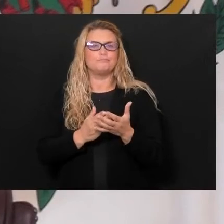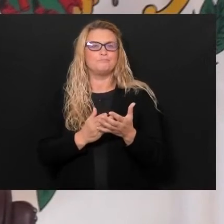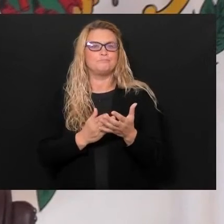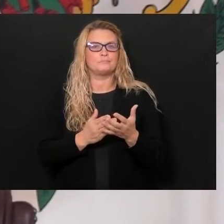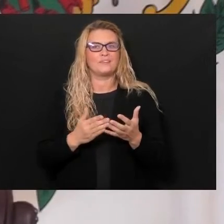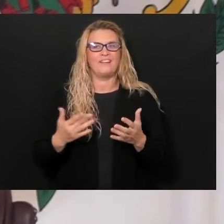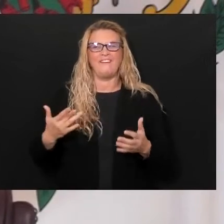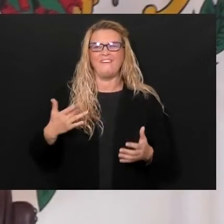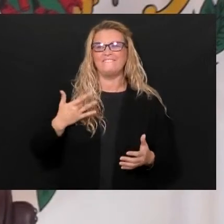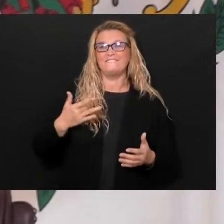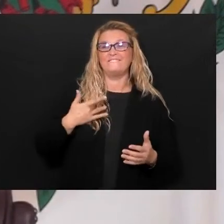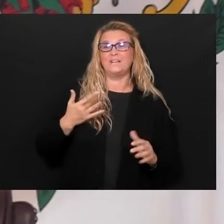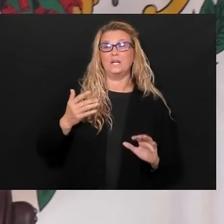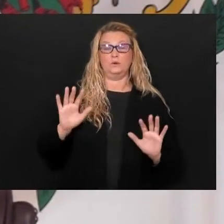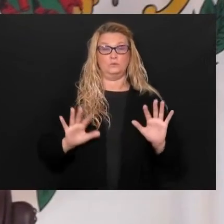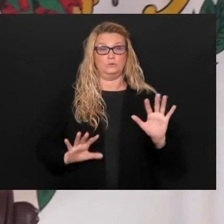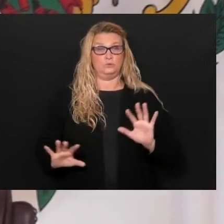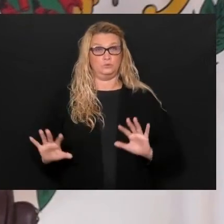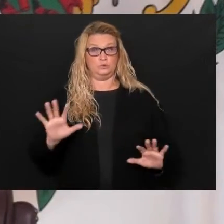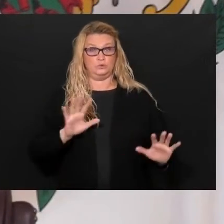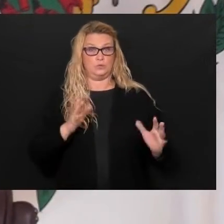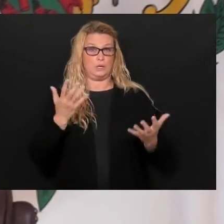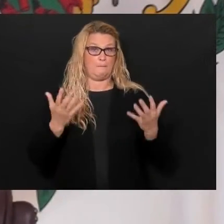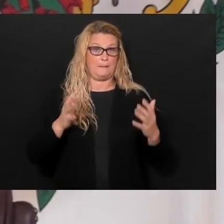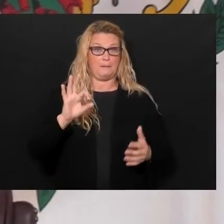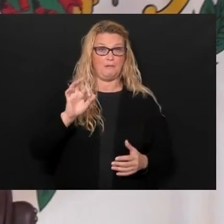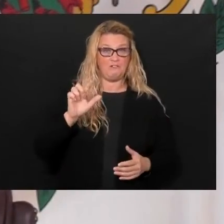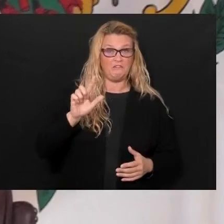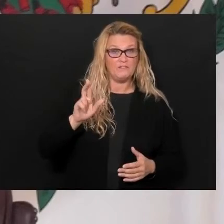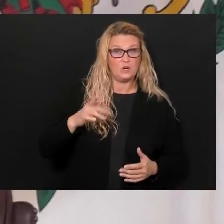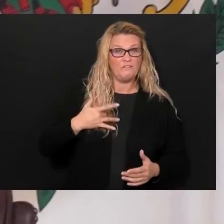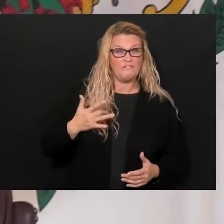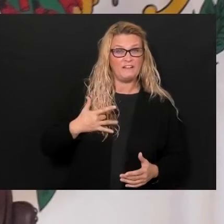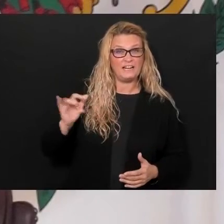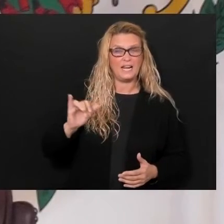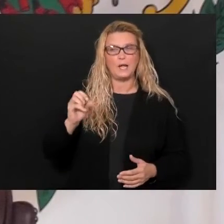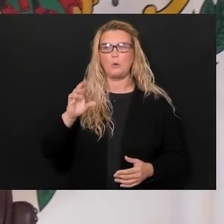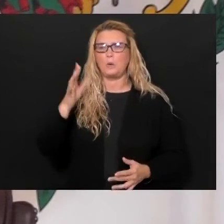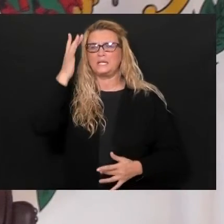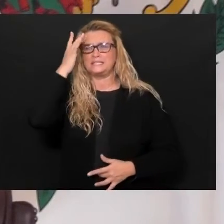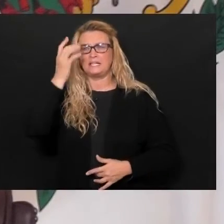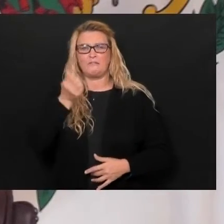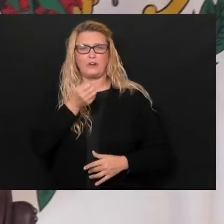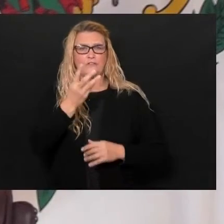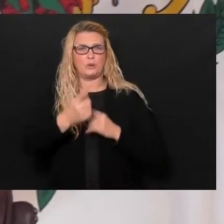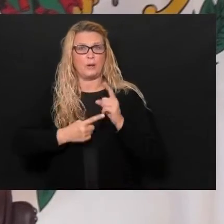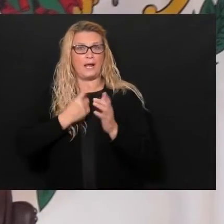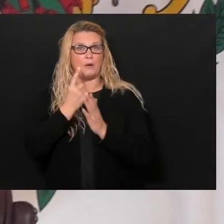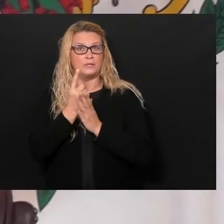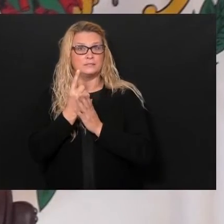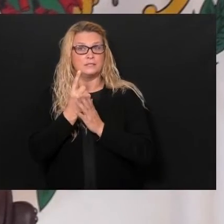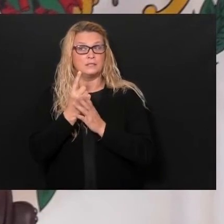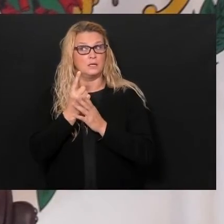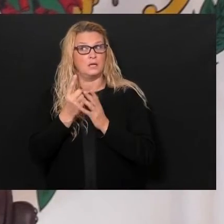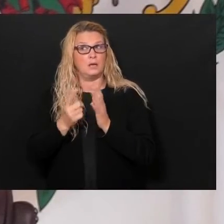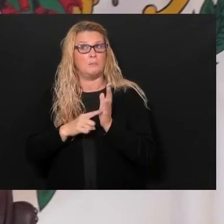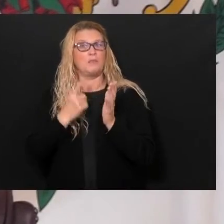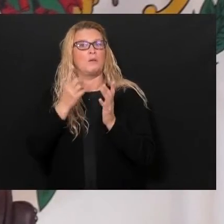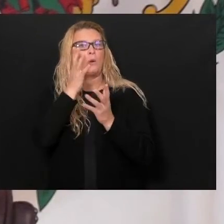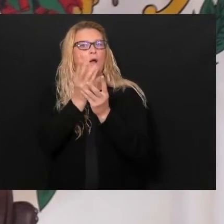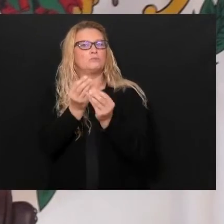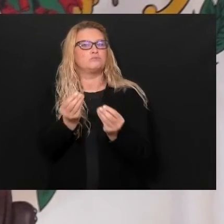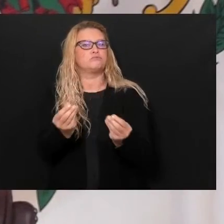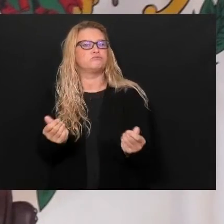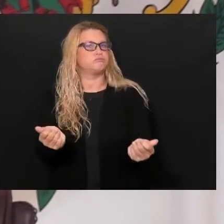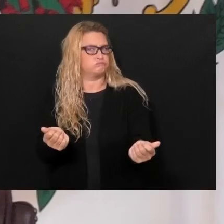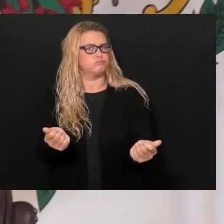feel a little flu-like symptoms or they feel a little sick for a few hours. But then after that, within a